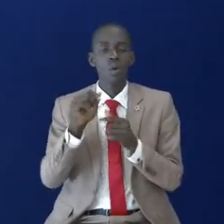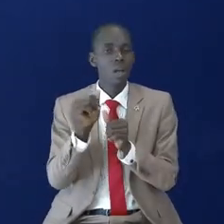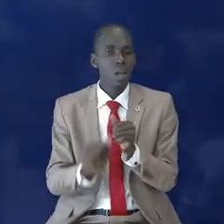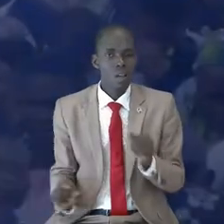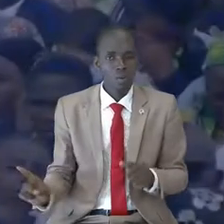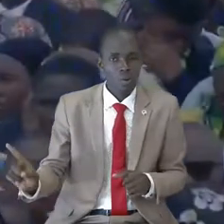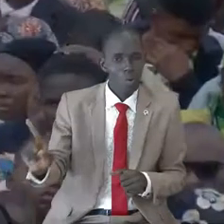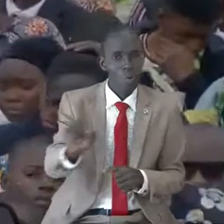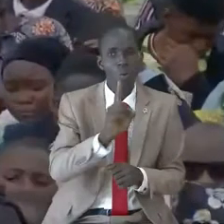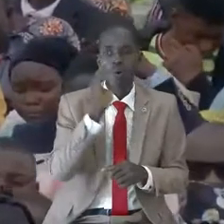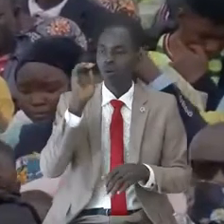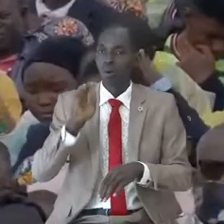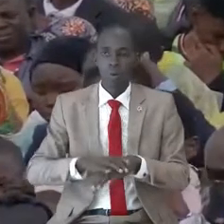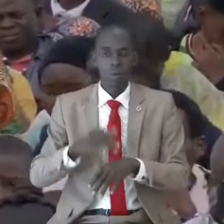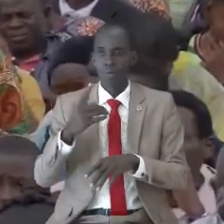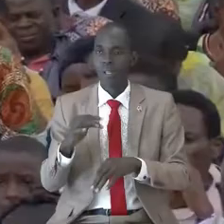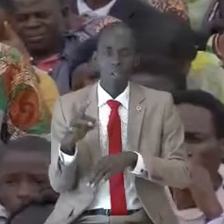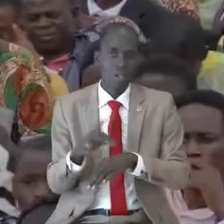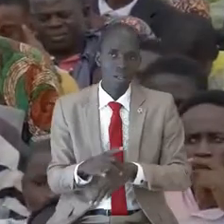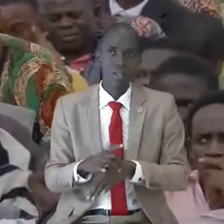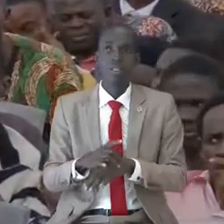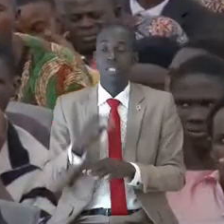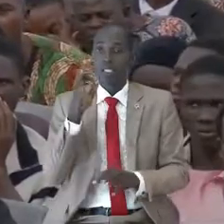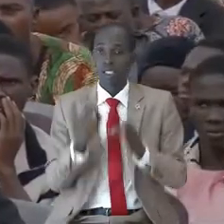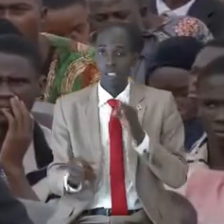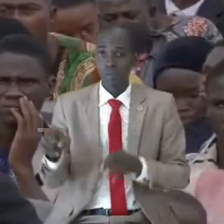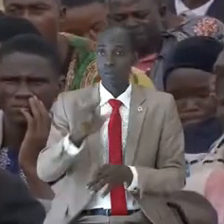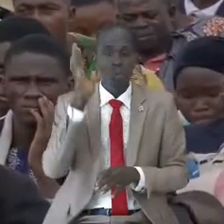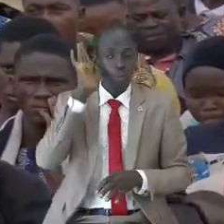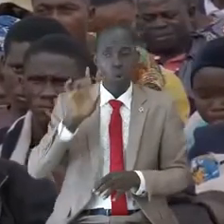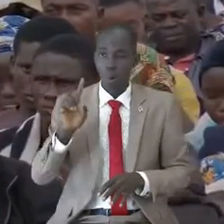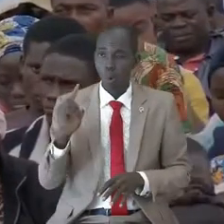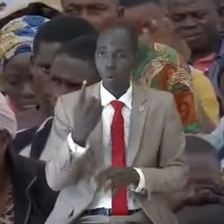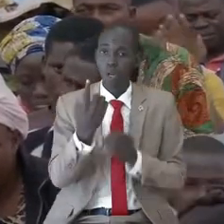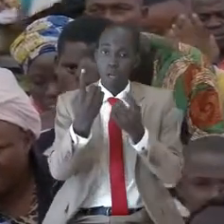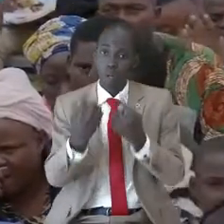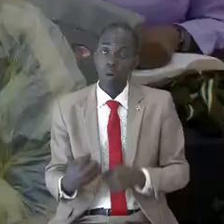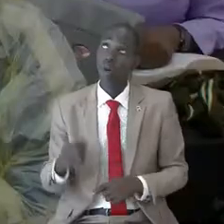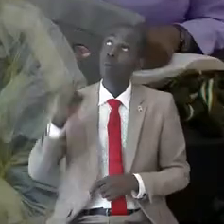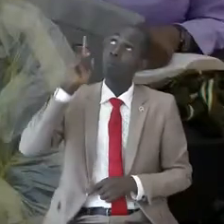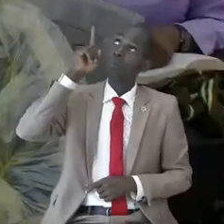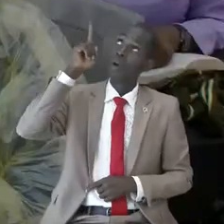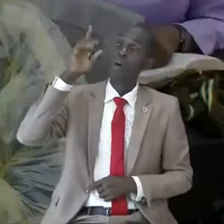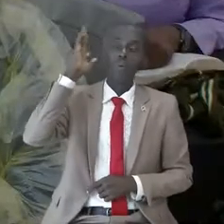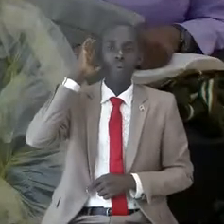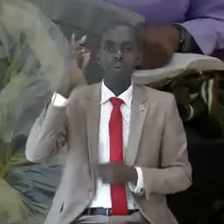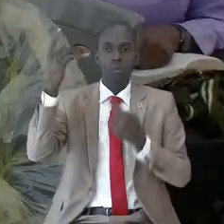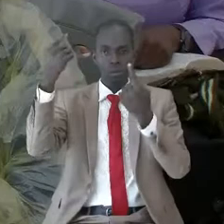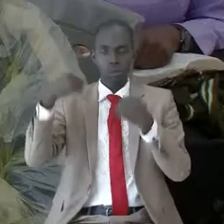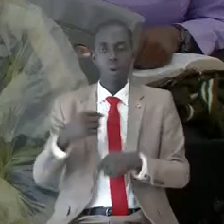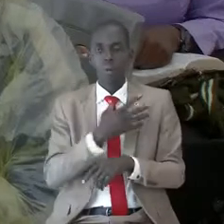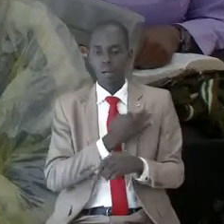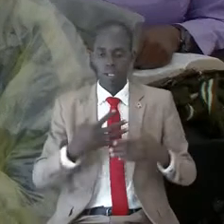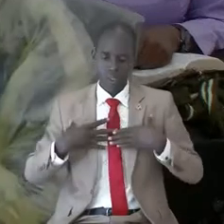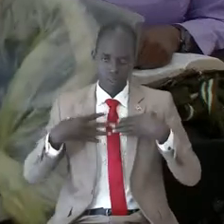everyone on the face of the earth, if you will only come, I will come and